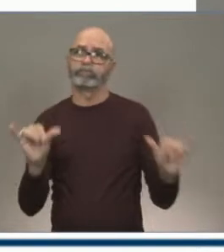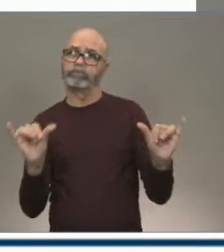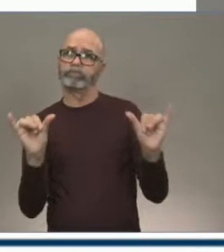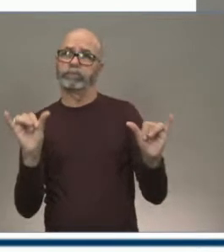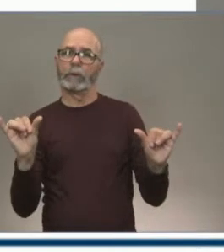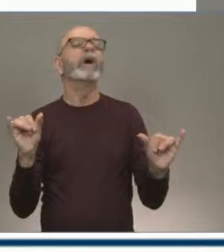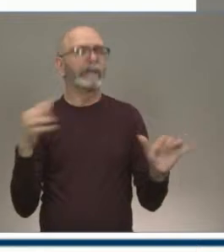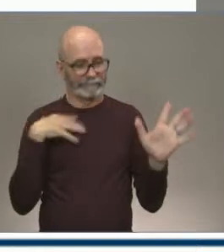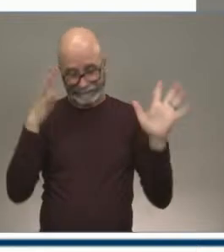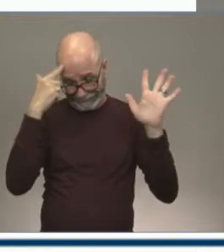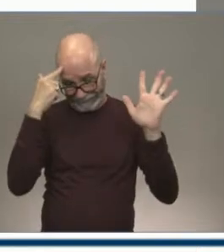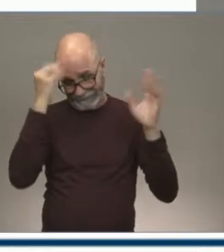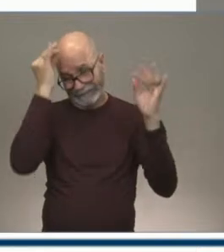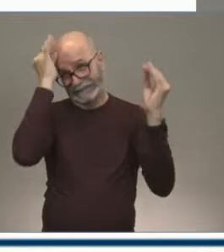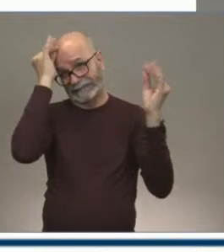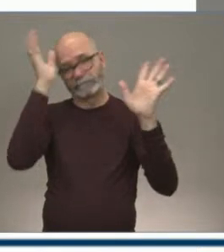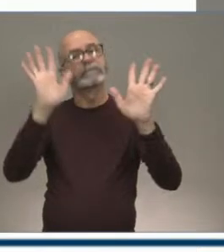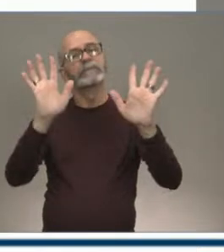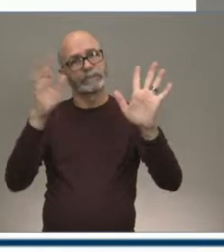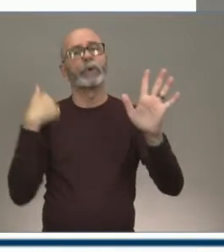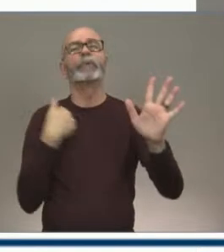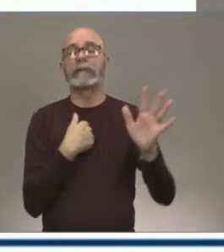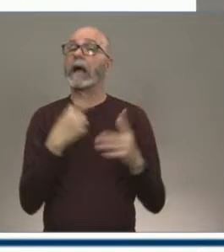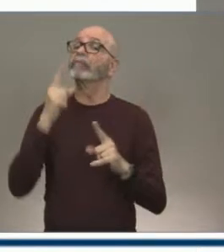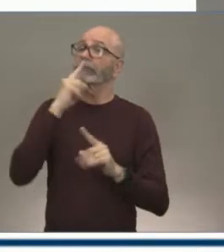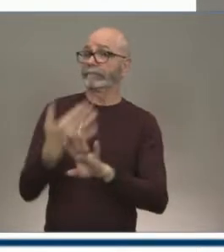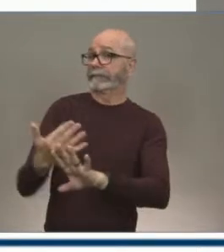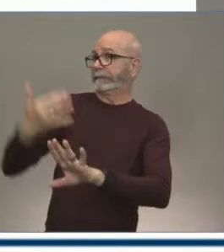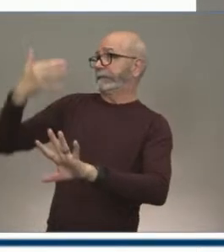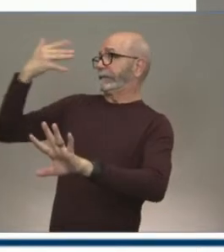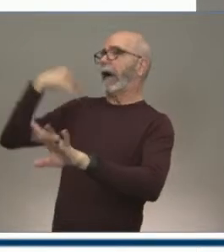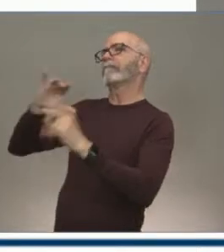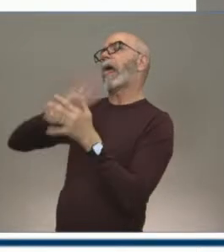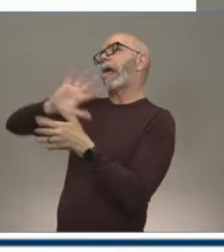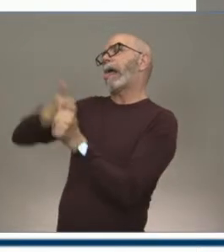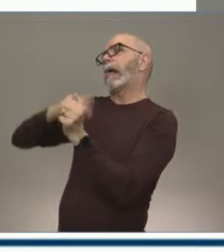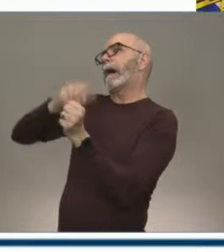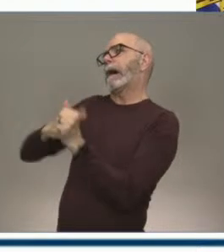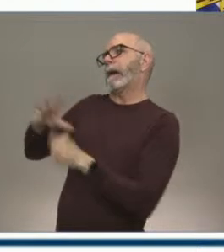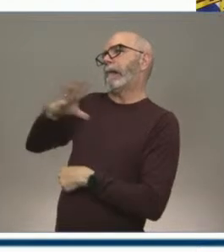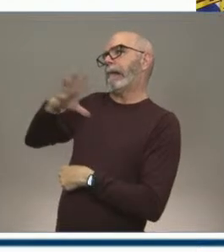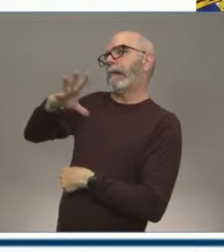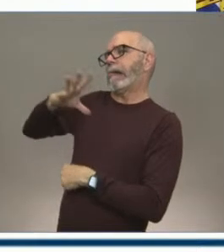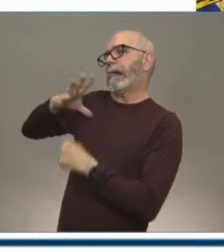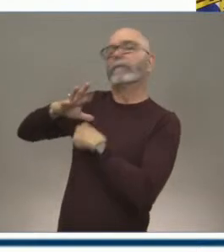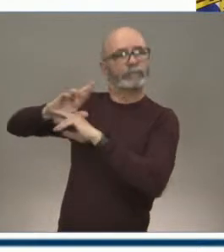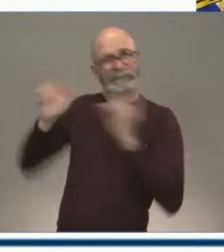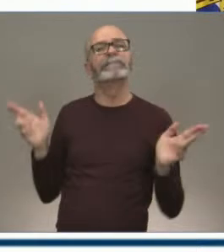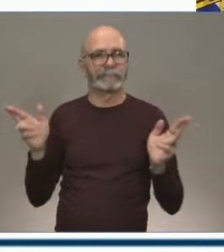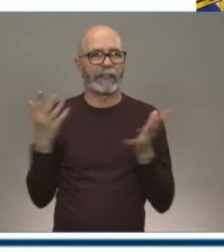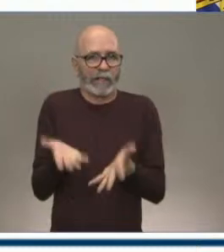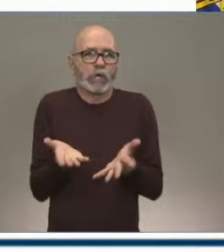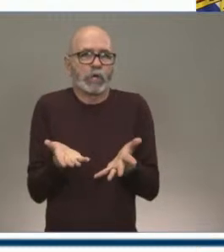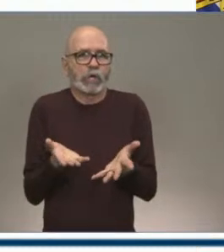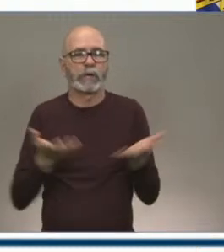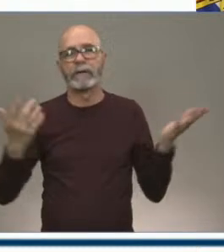doing the thinking about how we might prioritize differently if necessary. Next question will go to CTV's Suzette